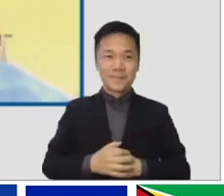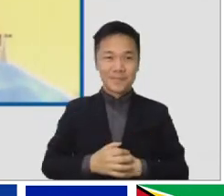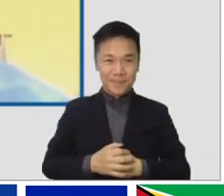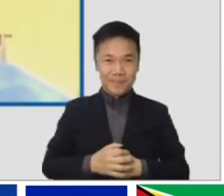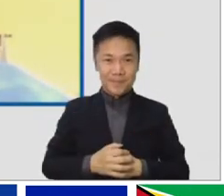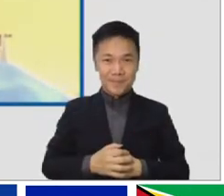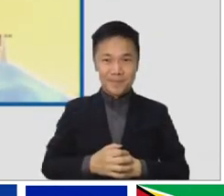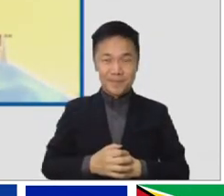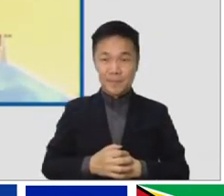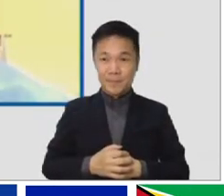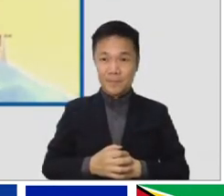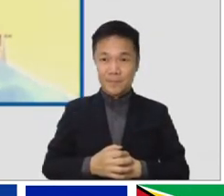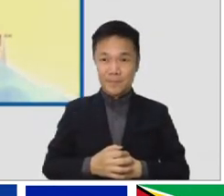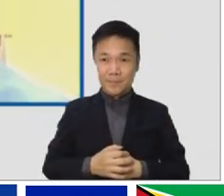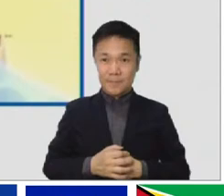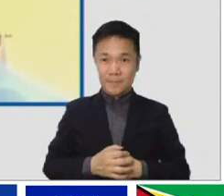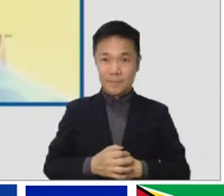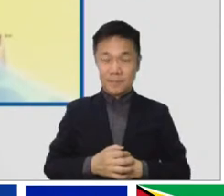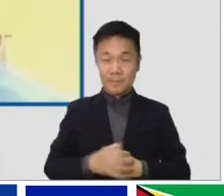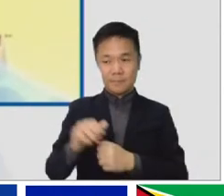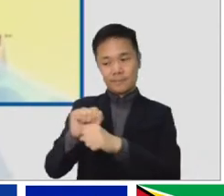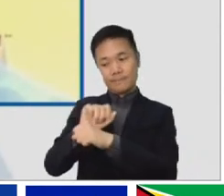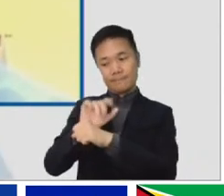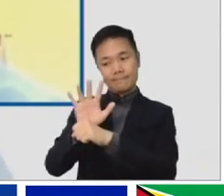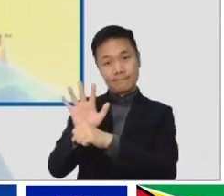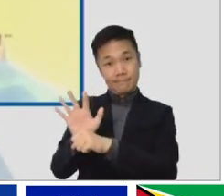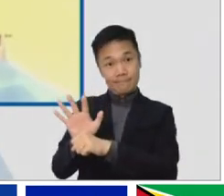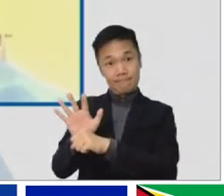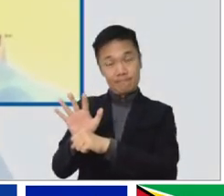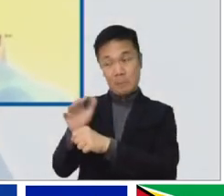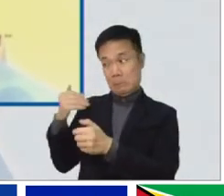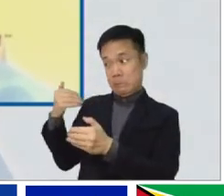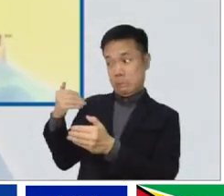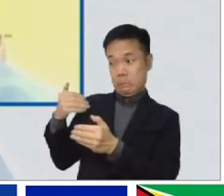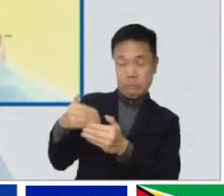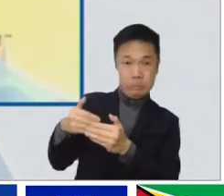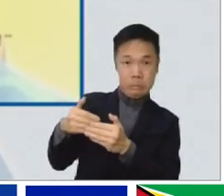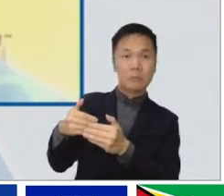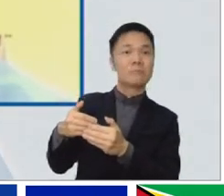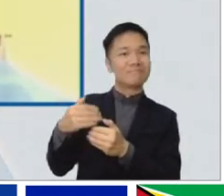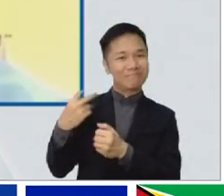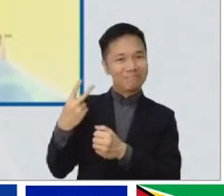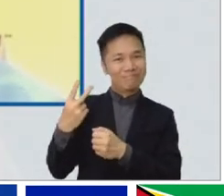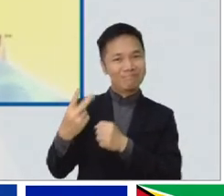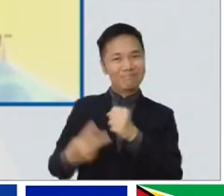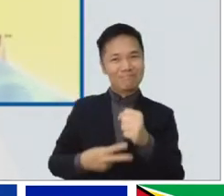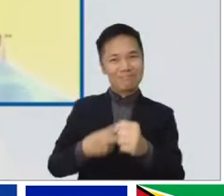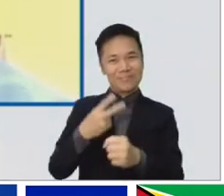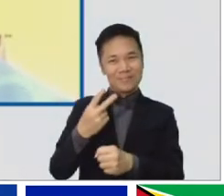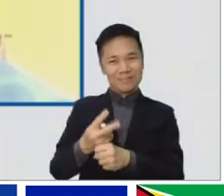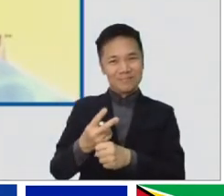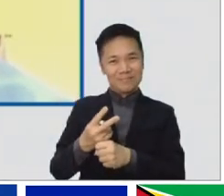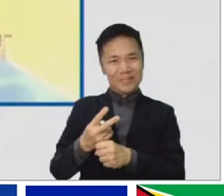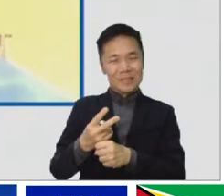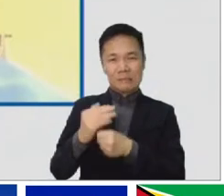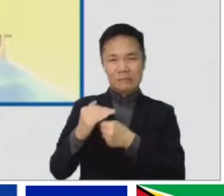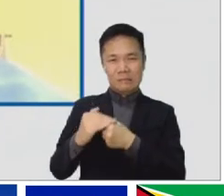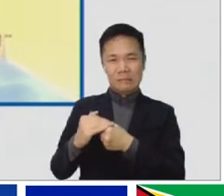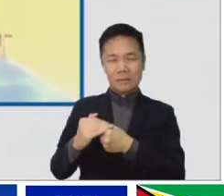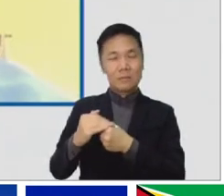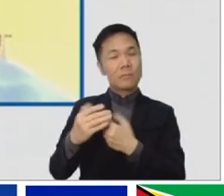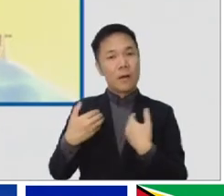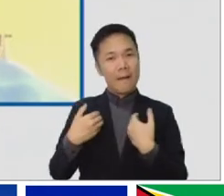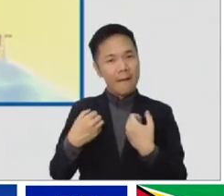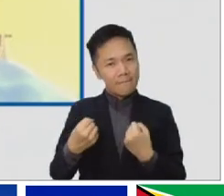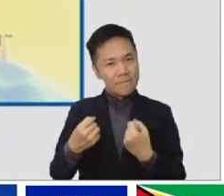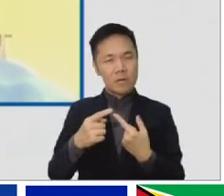COVID has been with us now for 2 years, and we all know of its intense impacts on health, society,